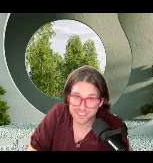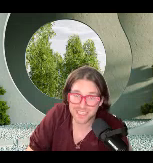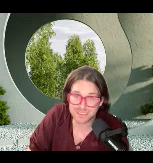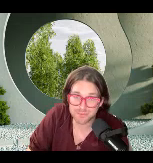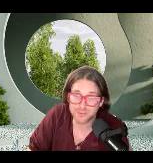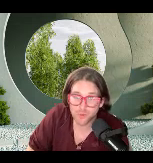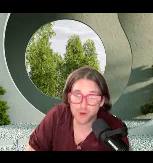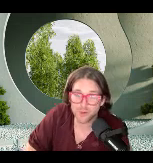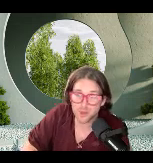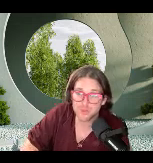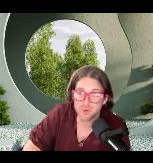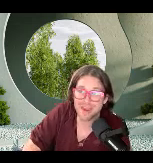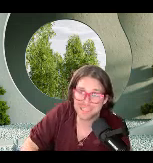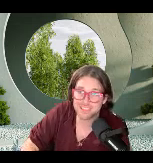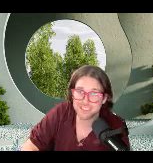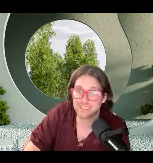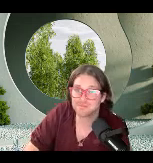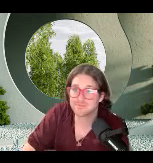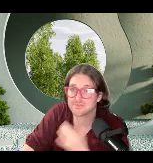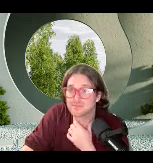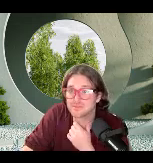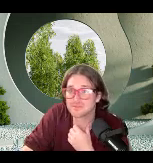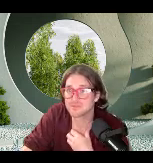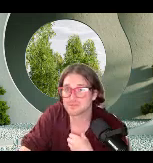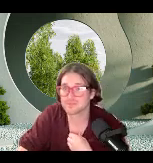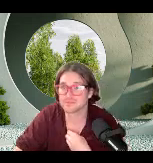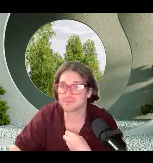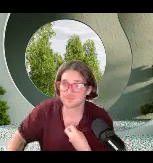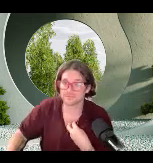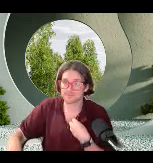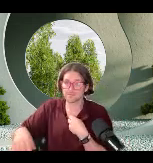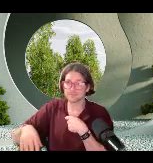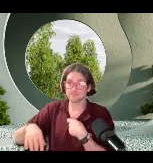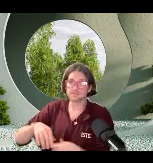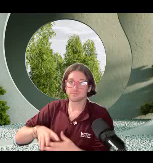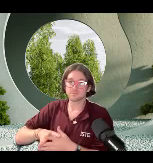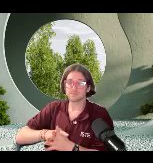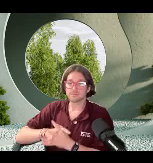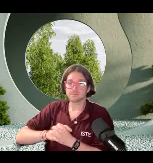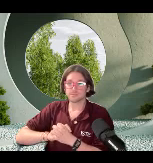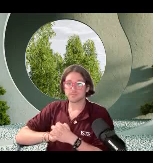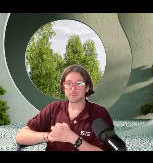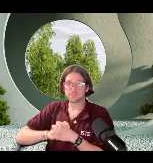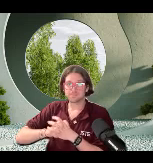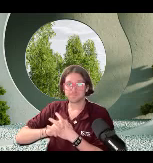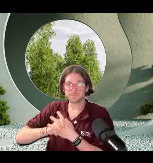more inaccessible for those who are accessing it. Absolutely. That was a good point.